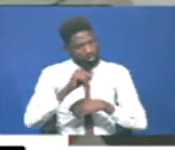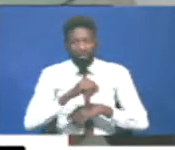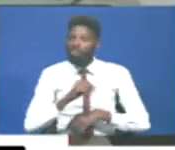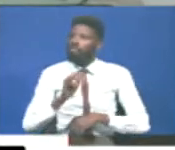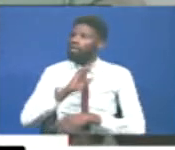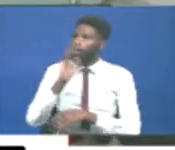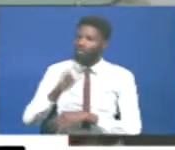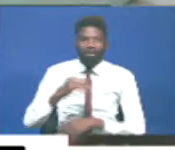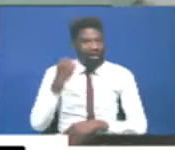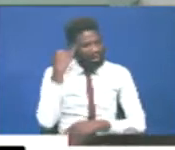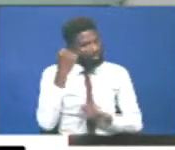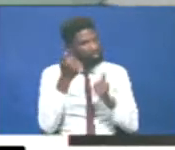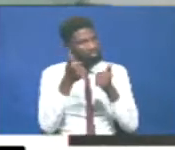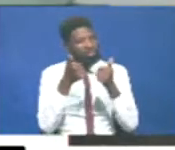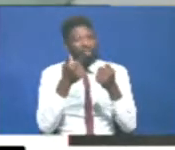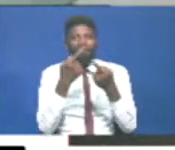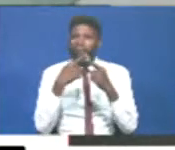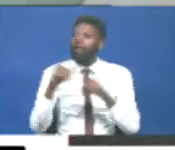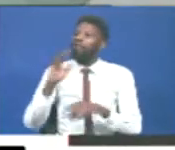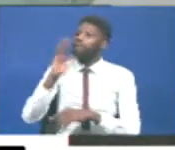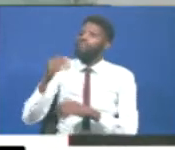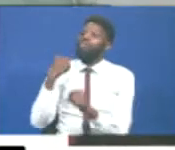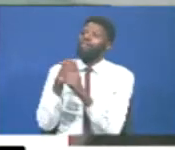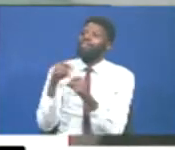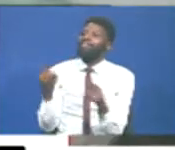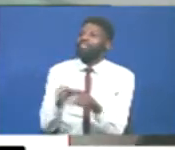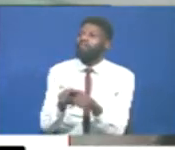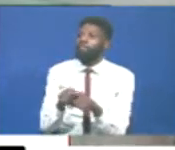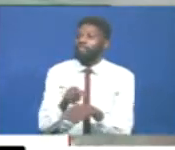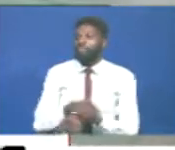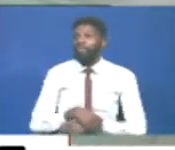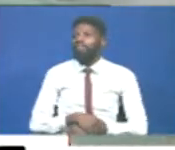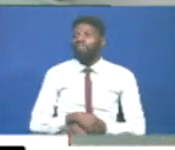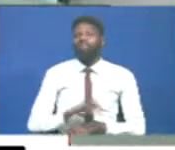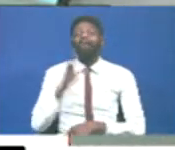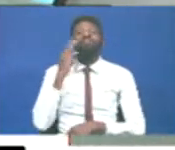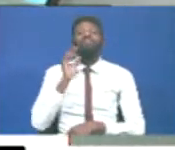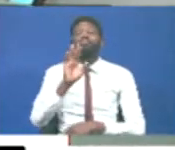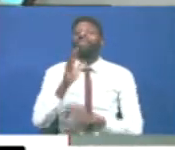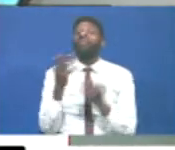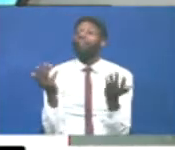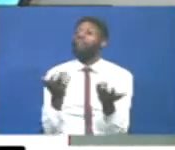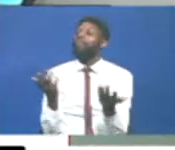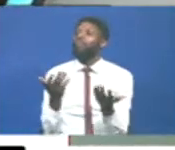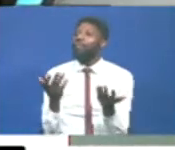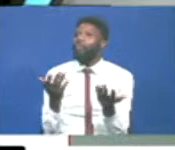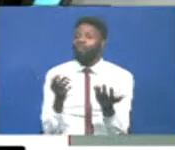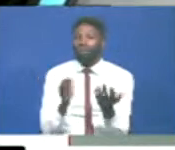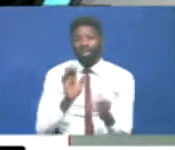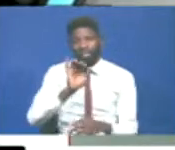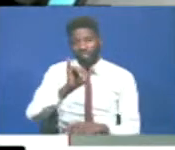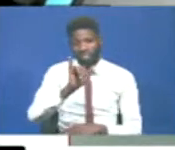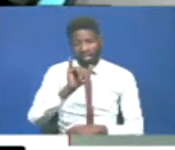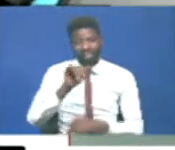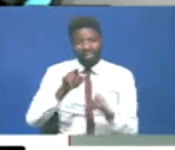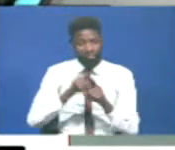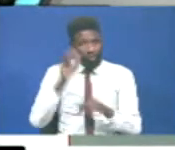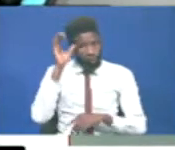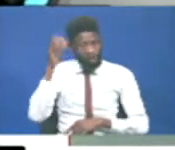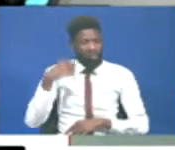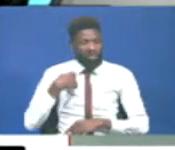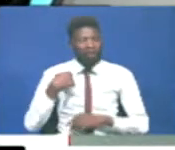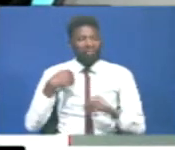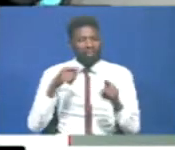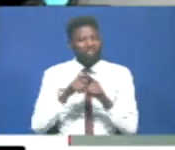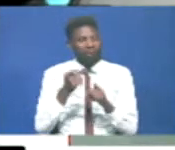nobody to support you. Good idea, but you've never done this before. And where's your experience? So that's the whole concept, which is what I relate with a lot of young